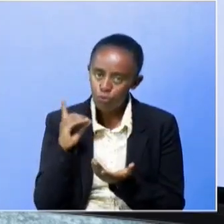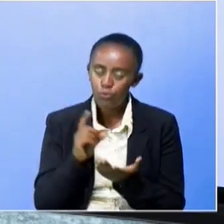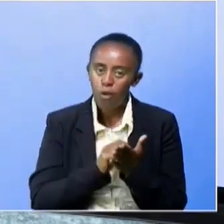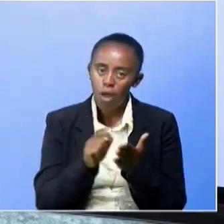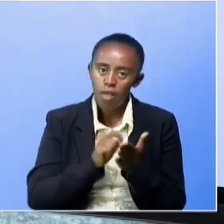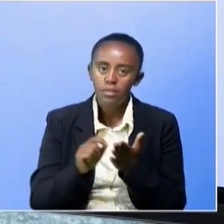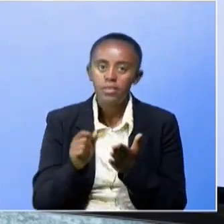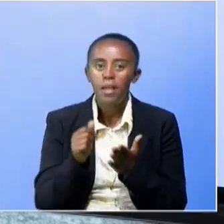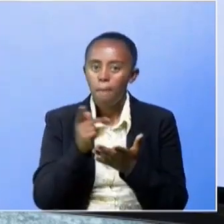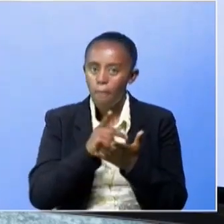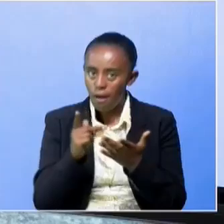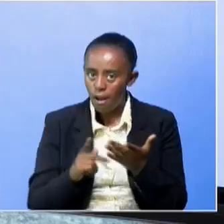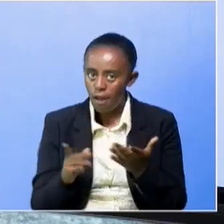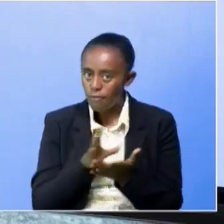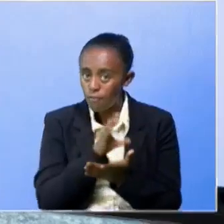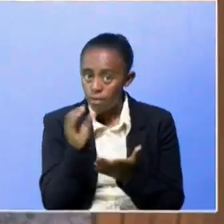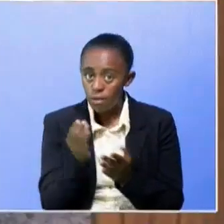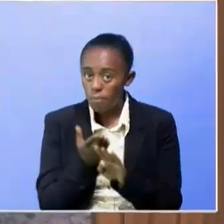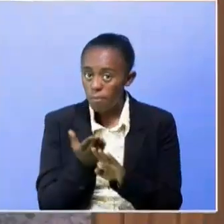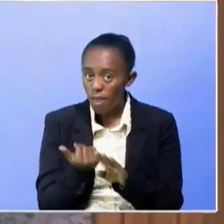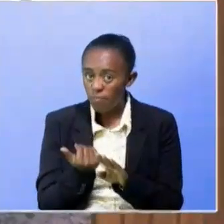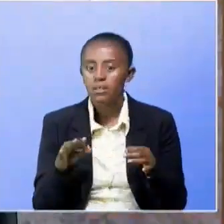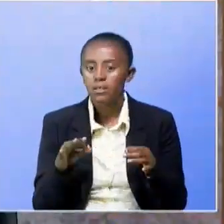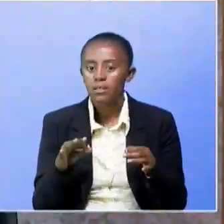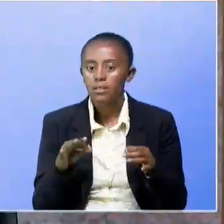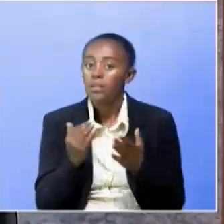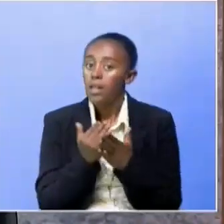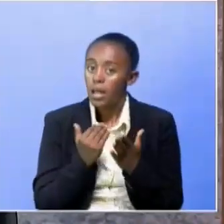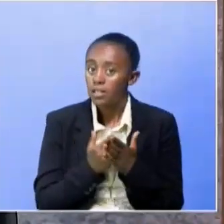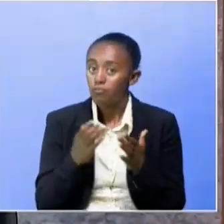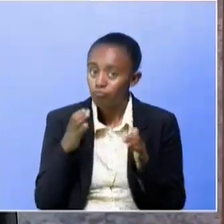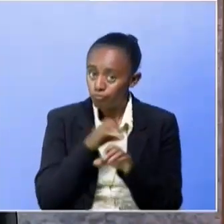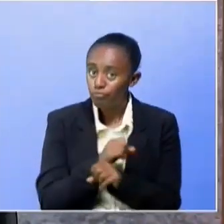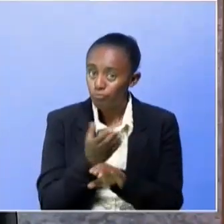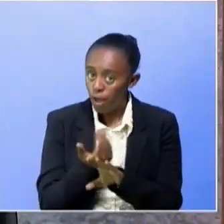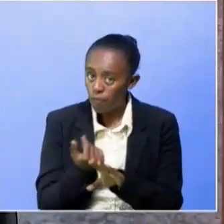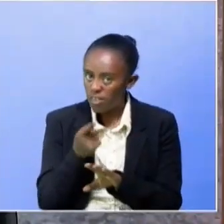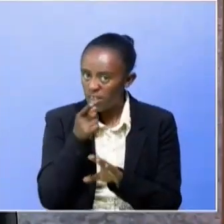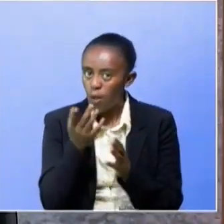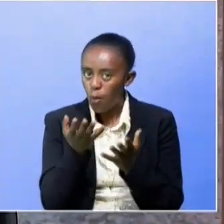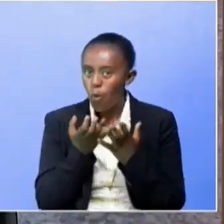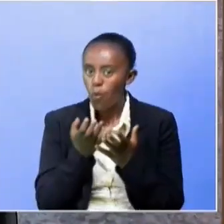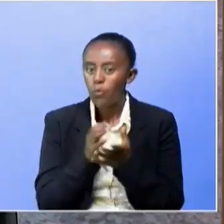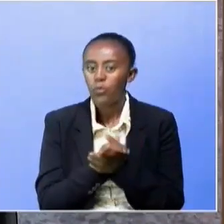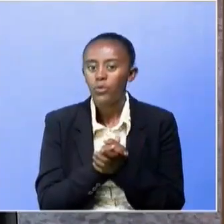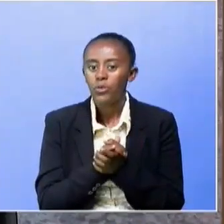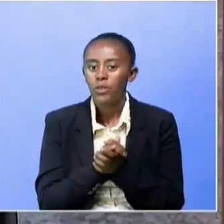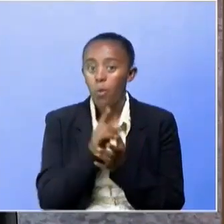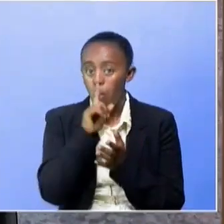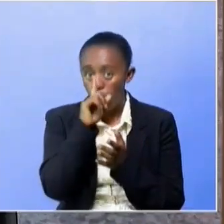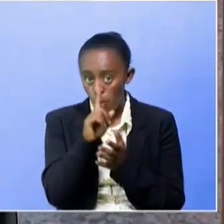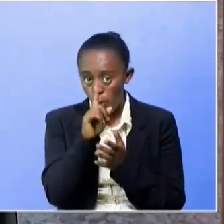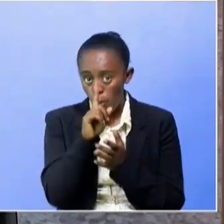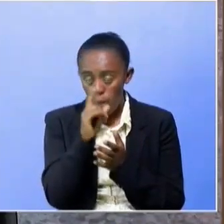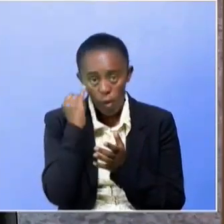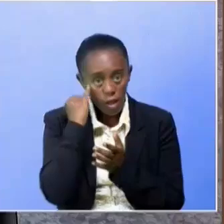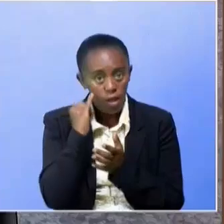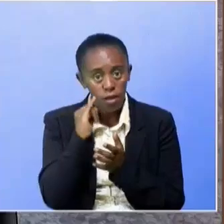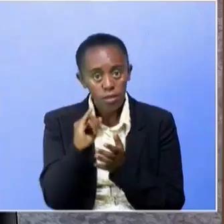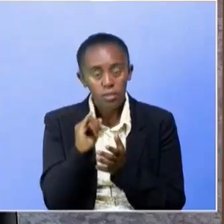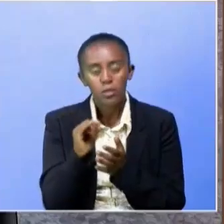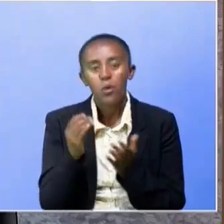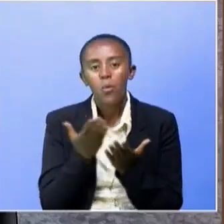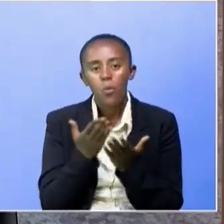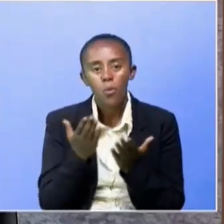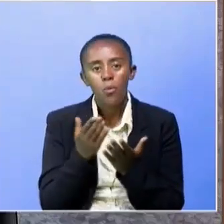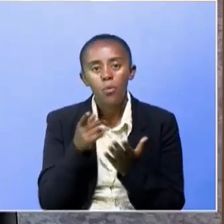paragraph. But before we close the lesson, I want to give you one idea where